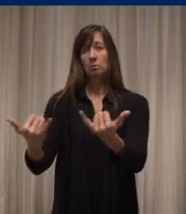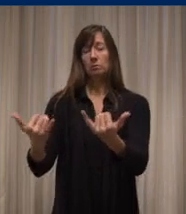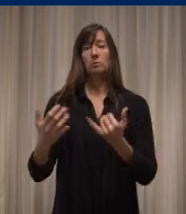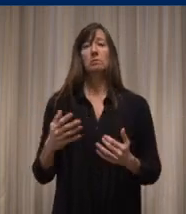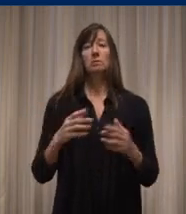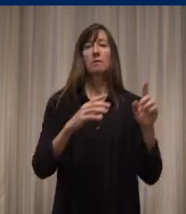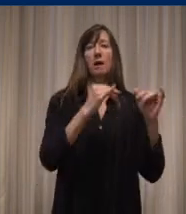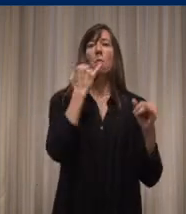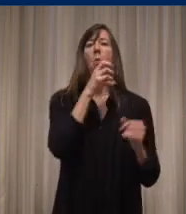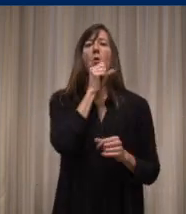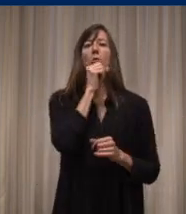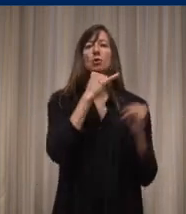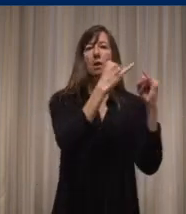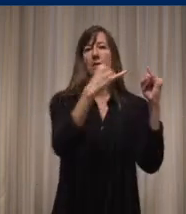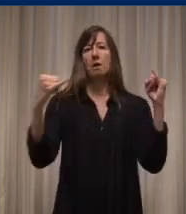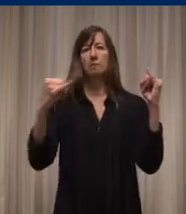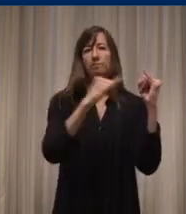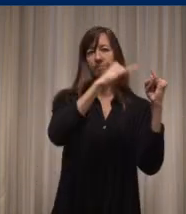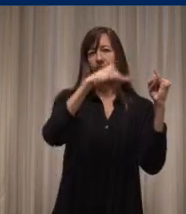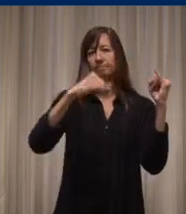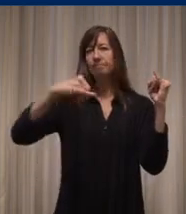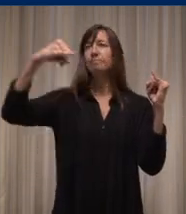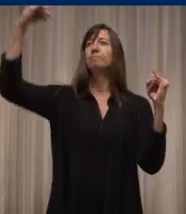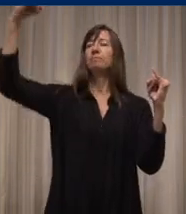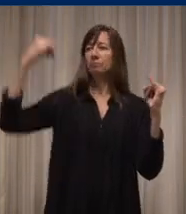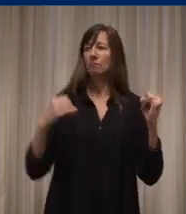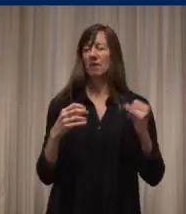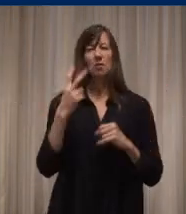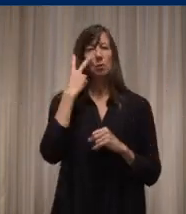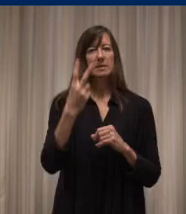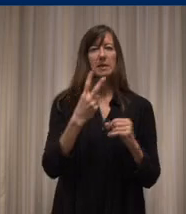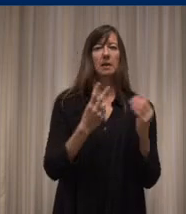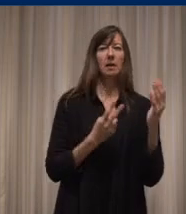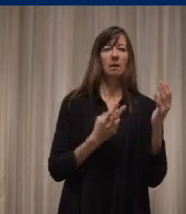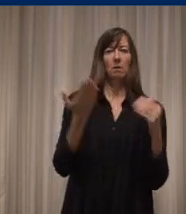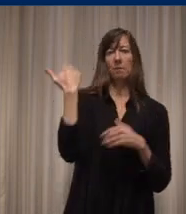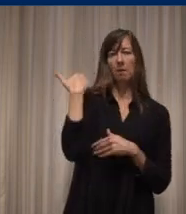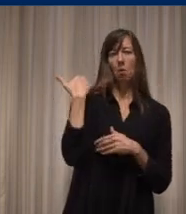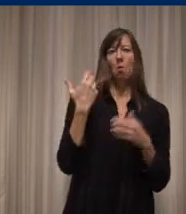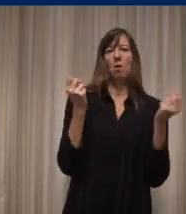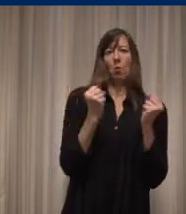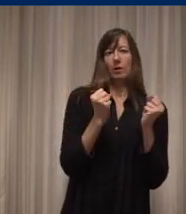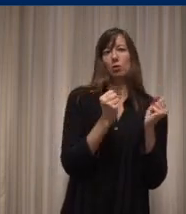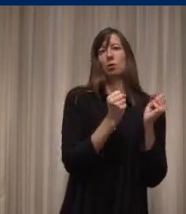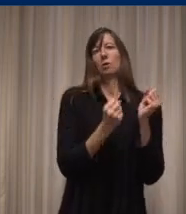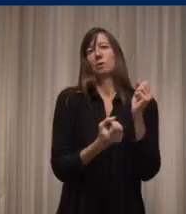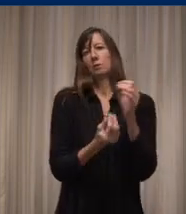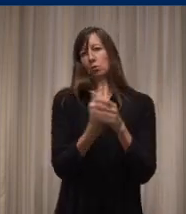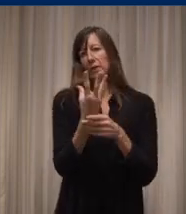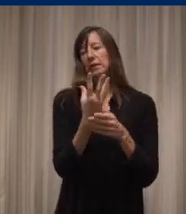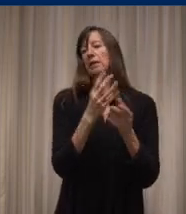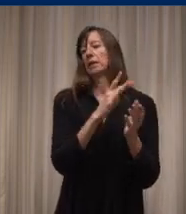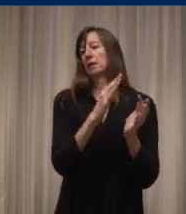forward into the end of the year, through the winter, and into the spring. And what you'll see is that obviously we had our